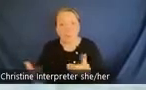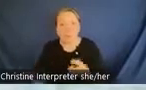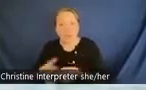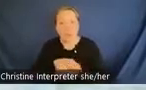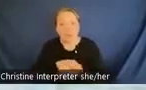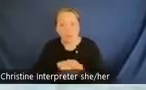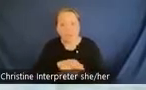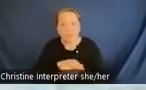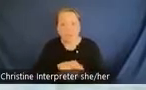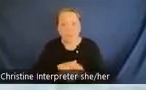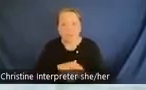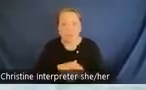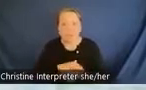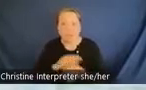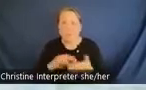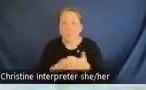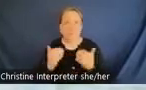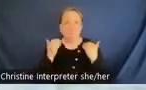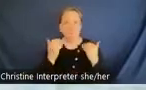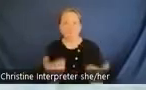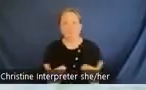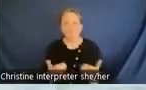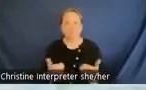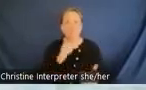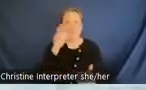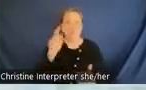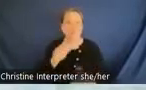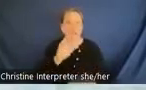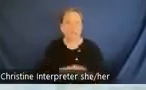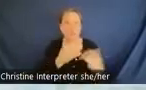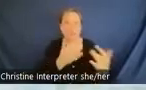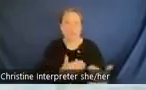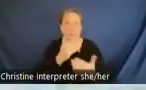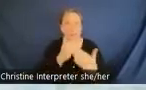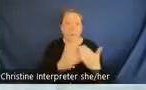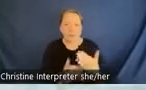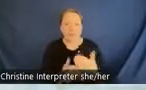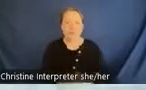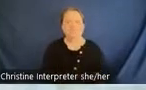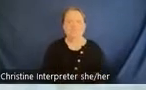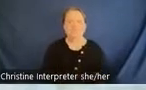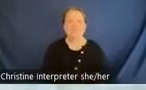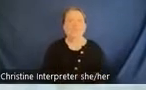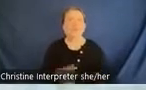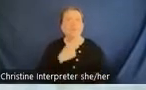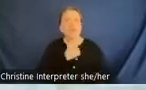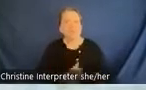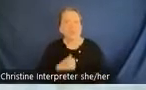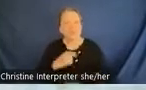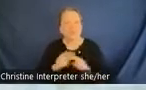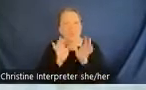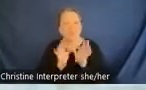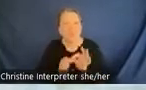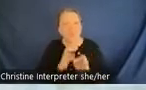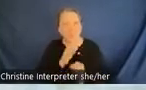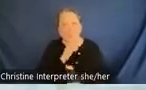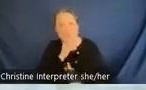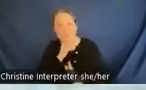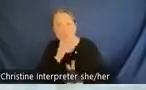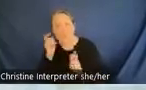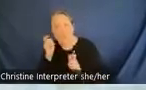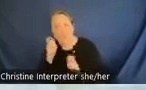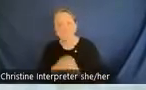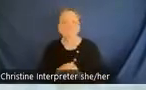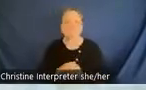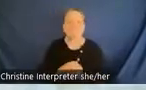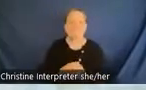can generally move right off the waiting list. And I apologize to the interpreters for talking so fast. And